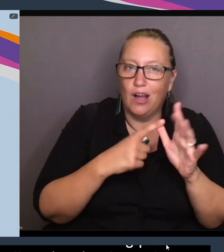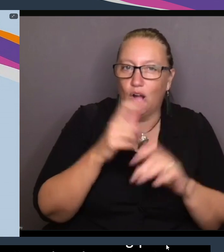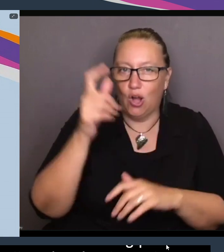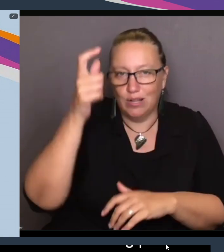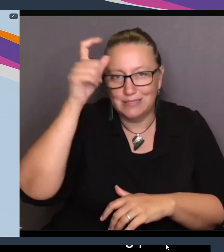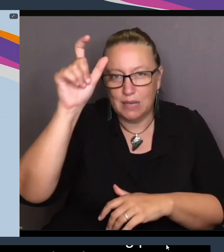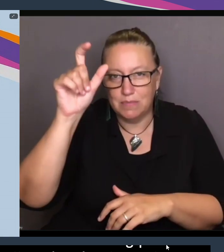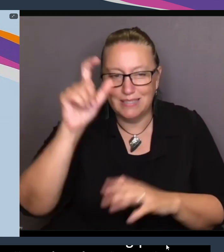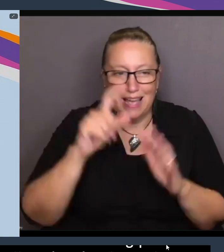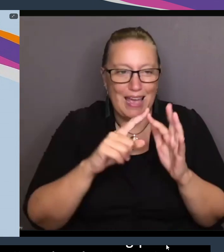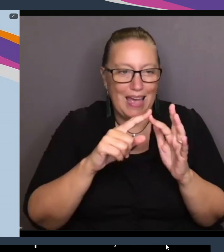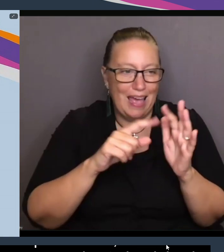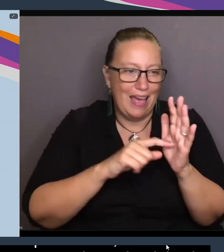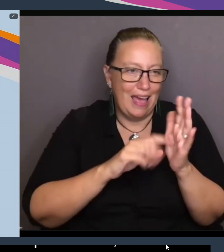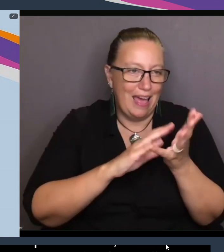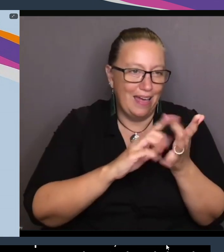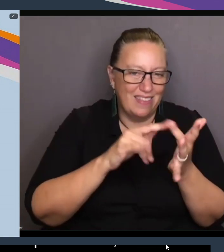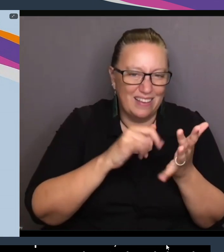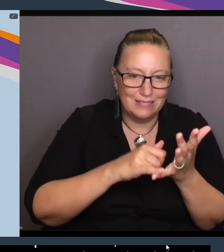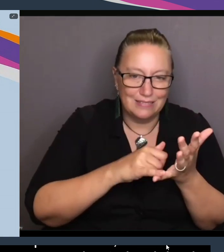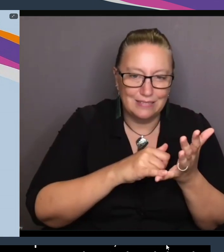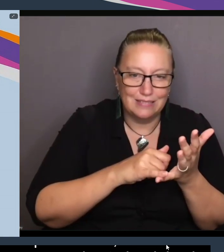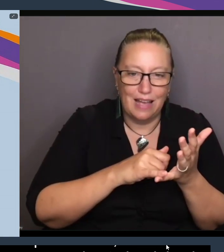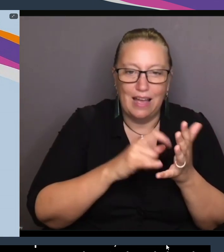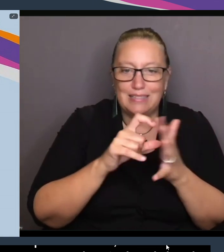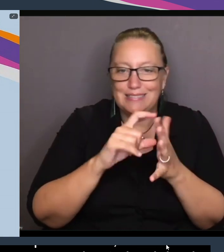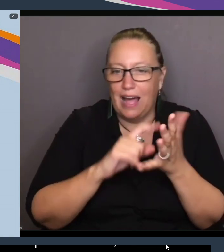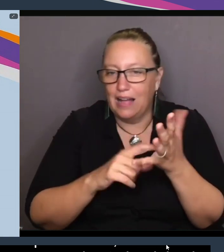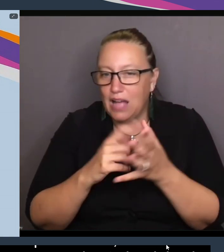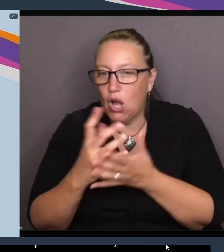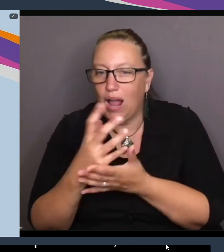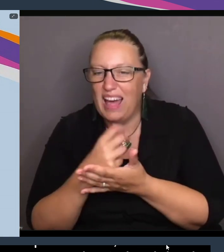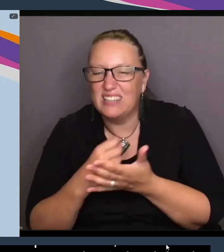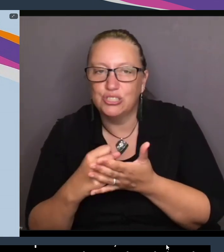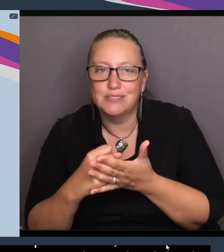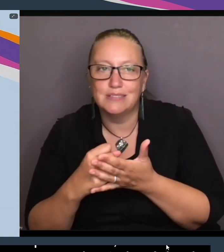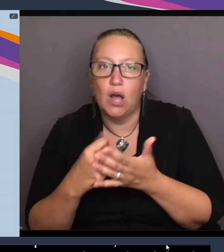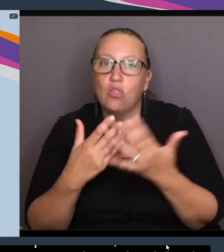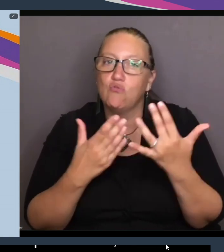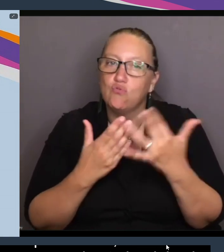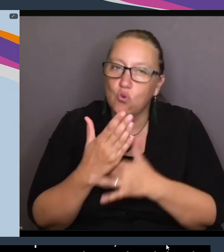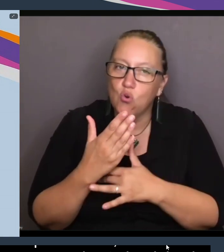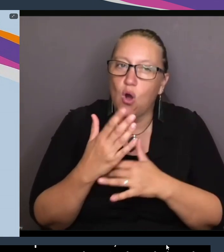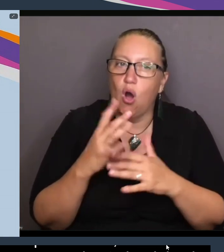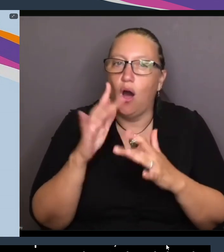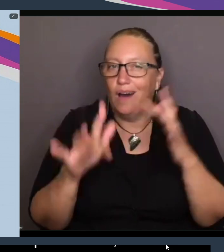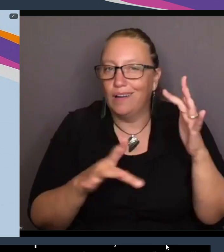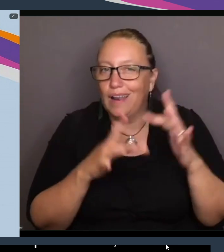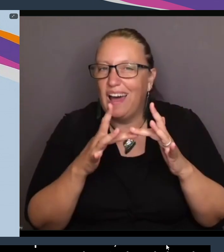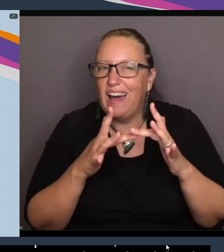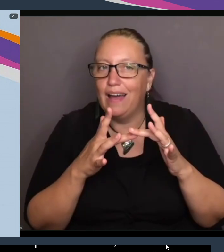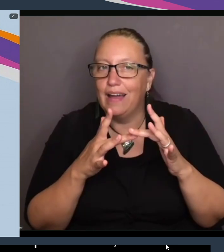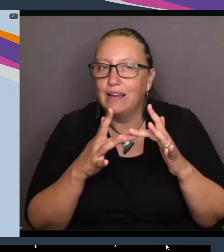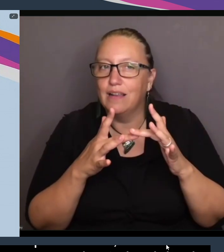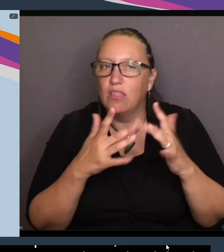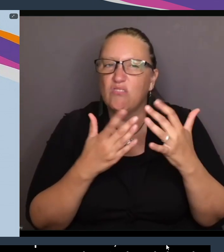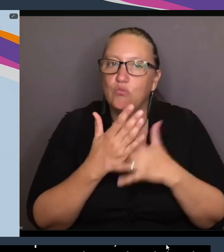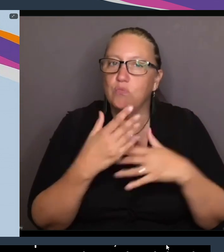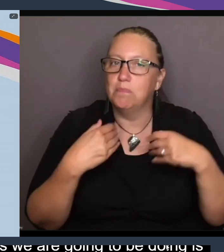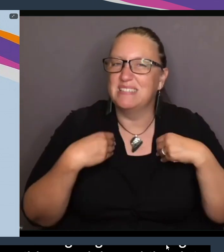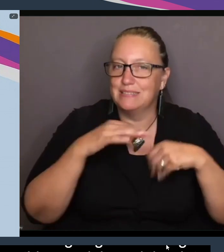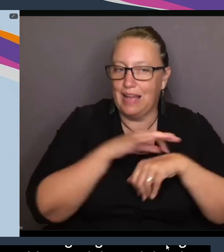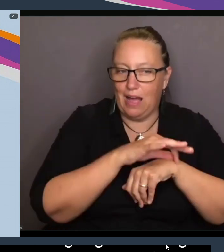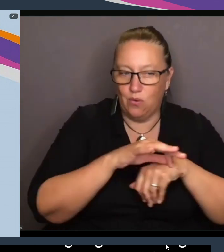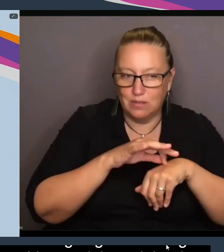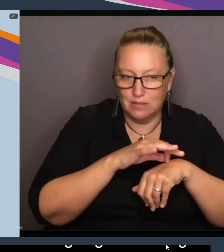and analysis modules in online kind of office hour style sessions so people can come and ask questions. The goal is we